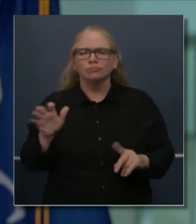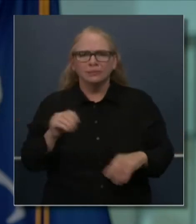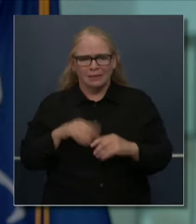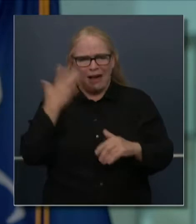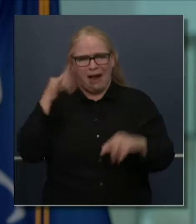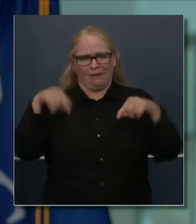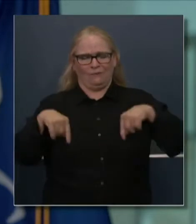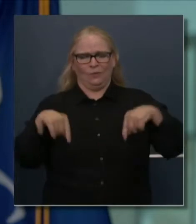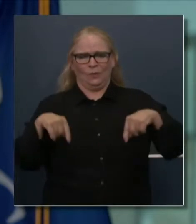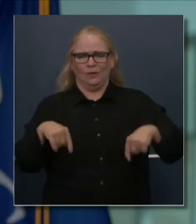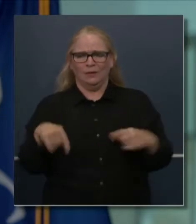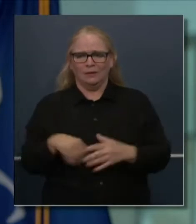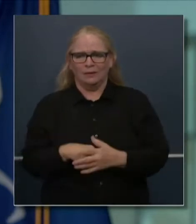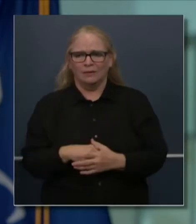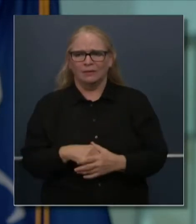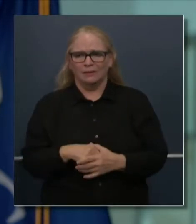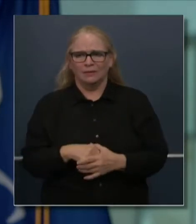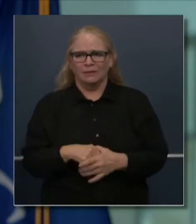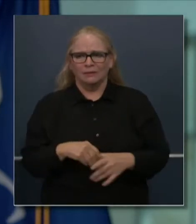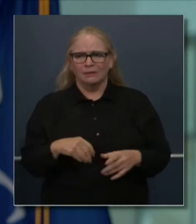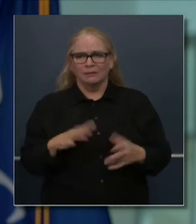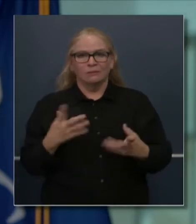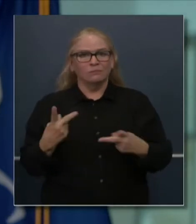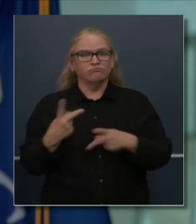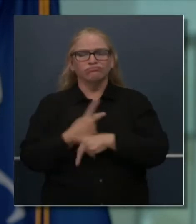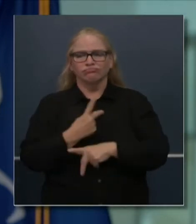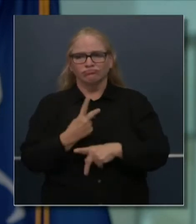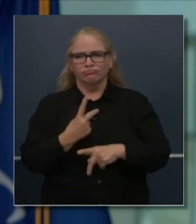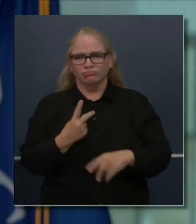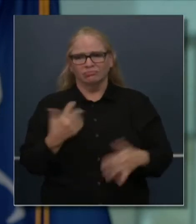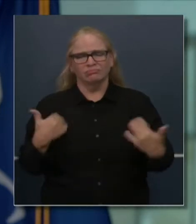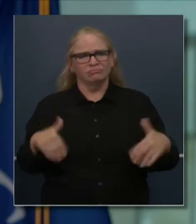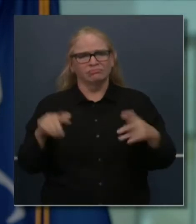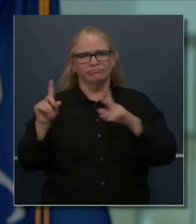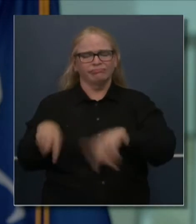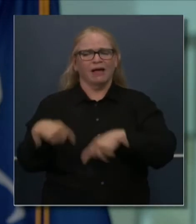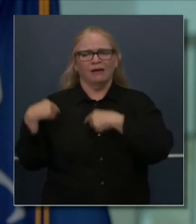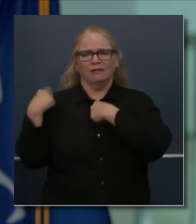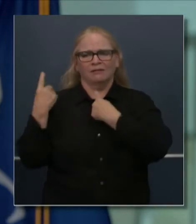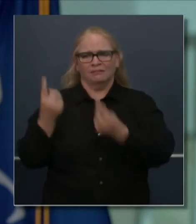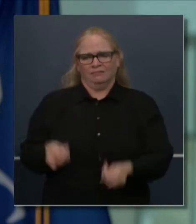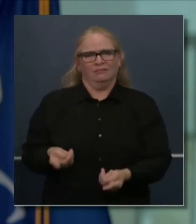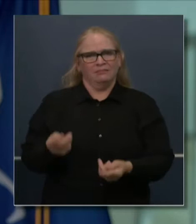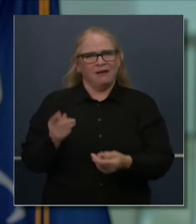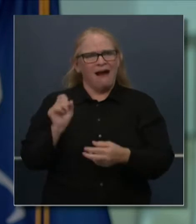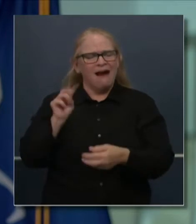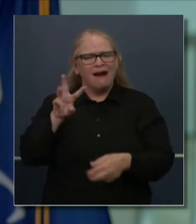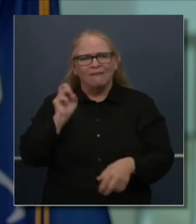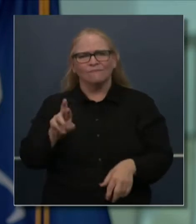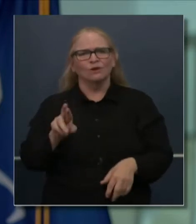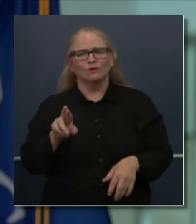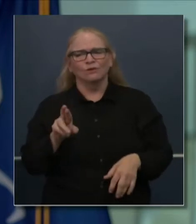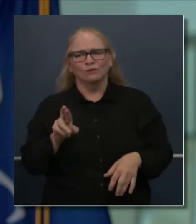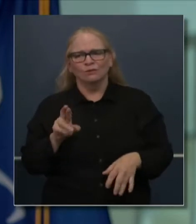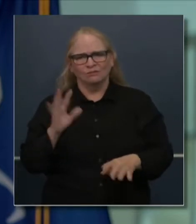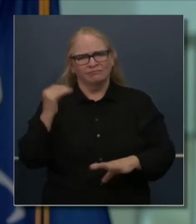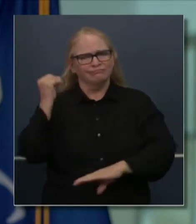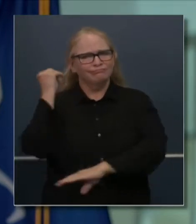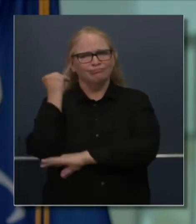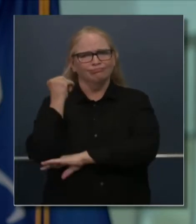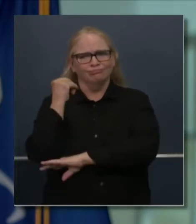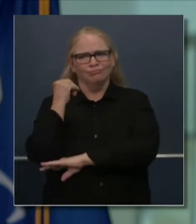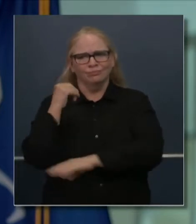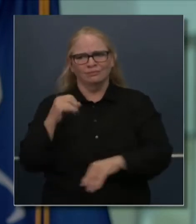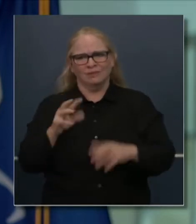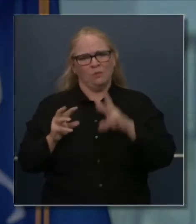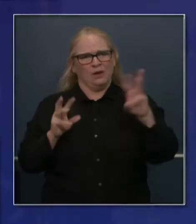arguably the hottest temperatures we've seen over an extended period of time in close to 70 years on the west coast of the United